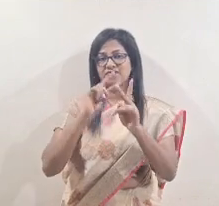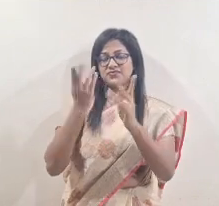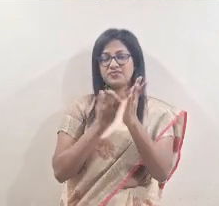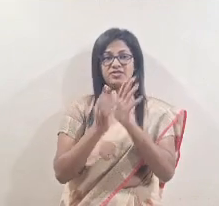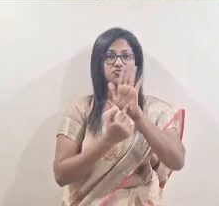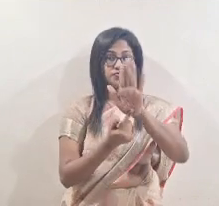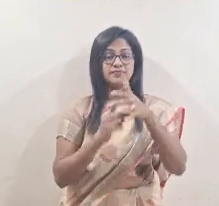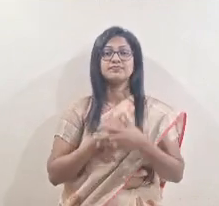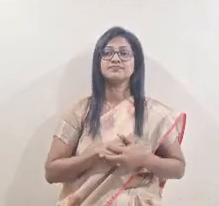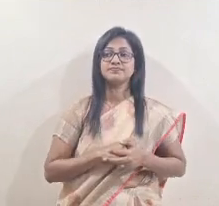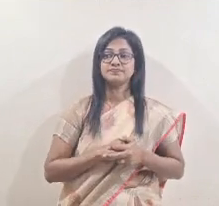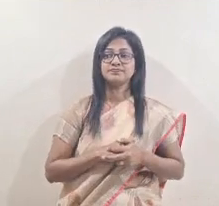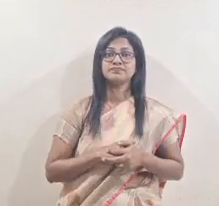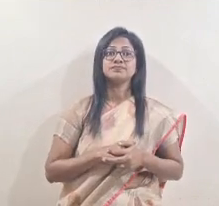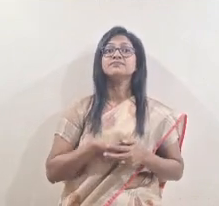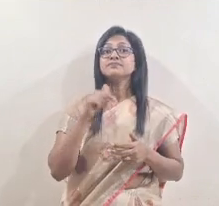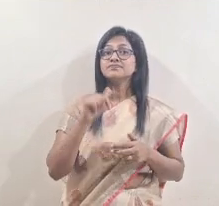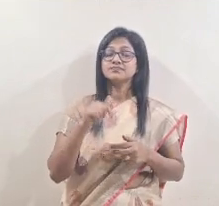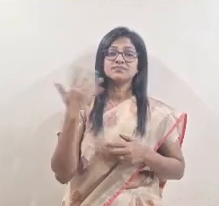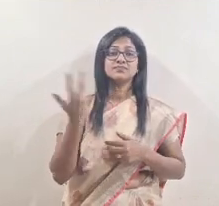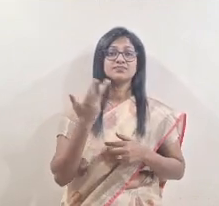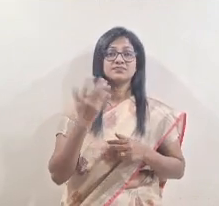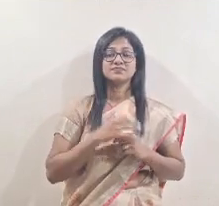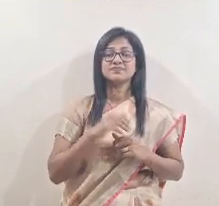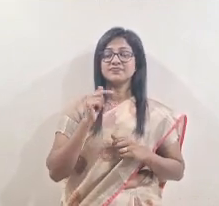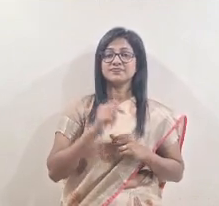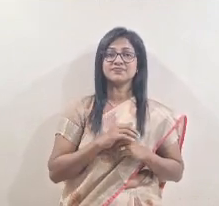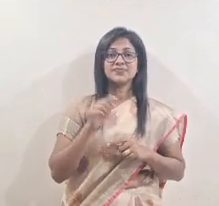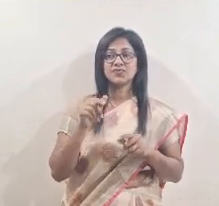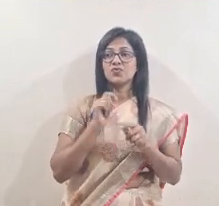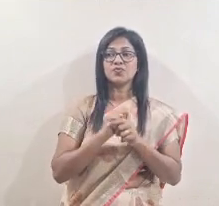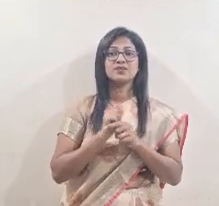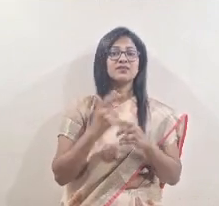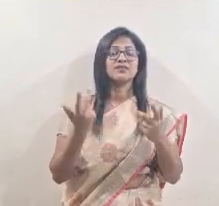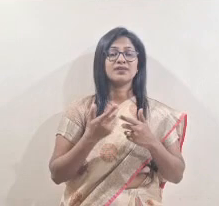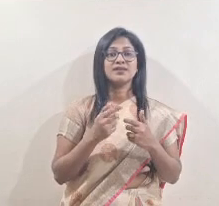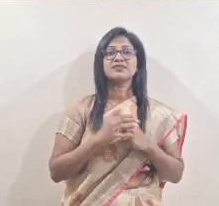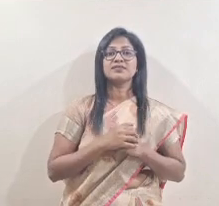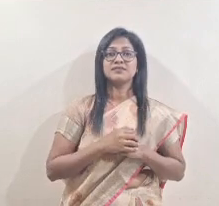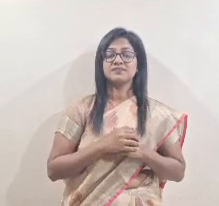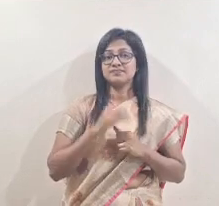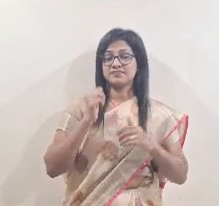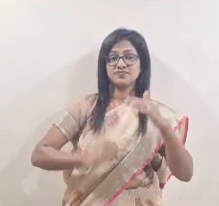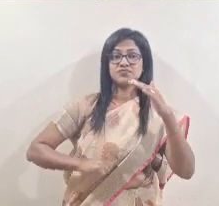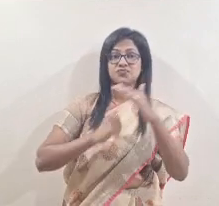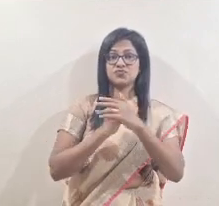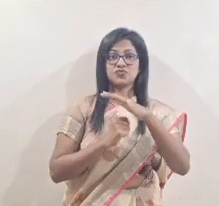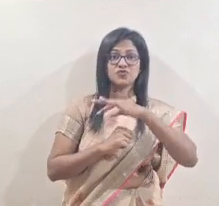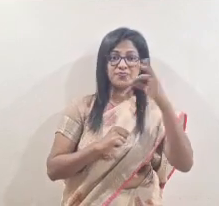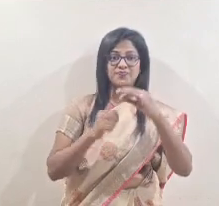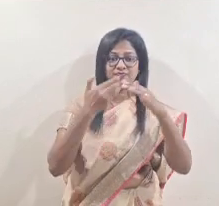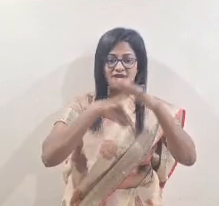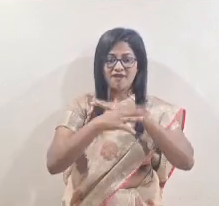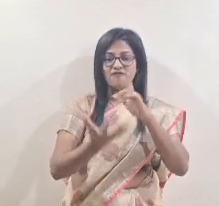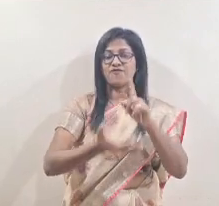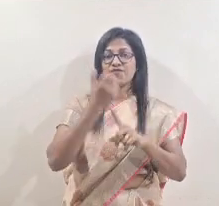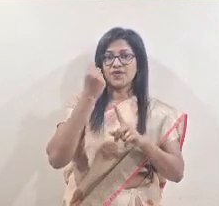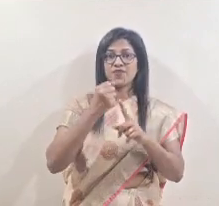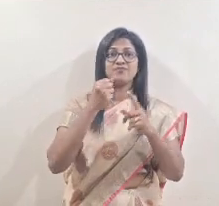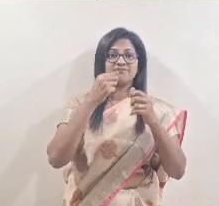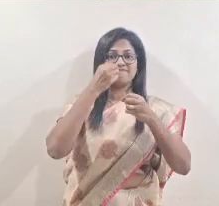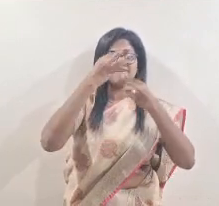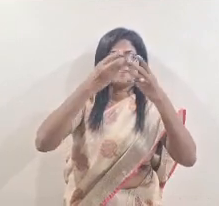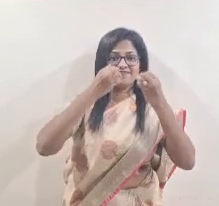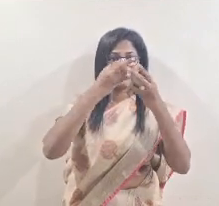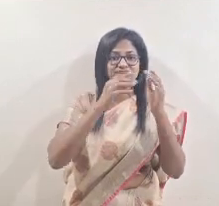And it is what basically it does that from TOPSIS we can figure out the